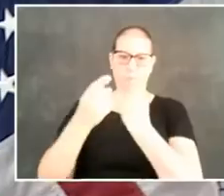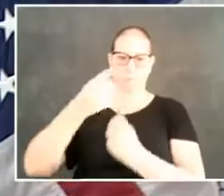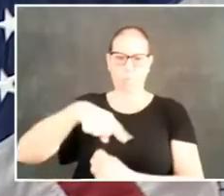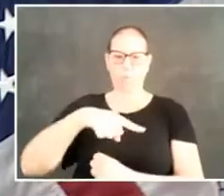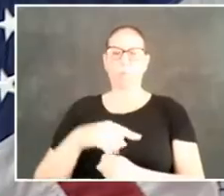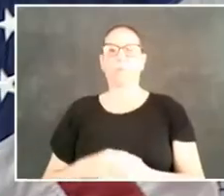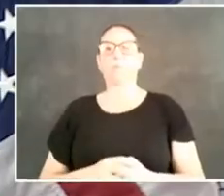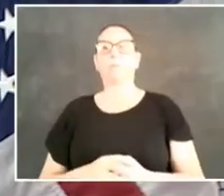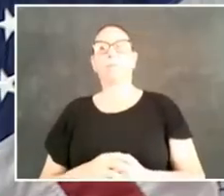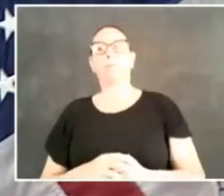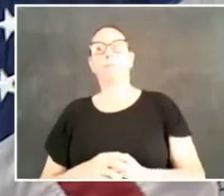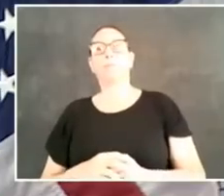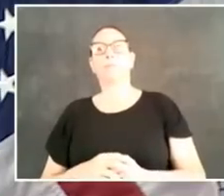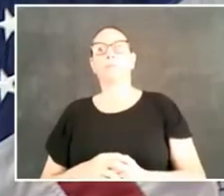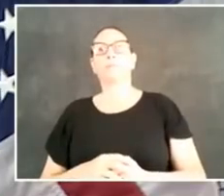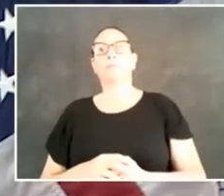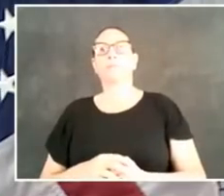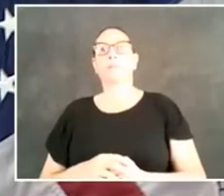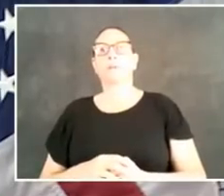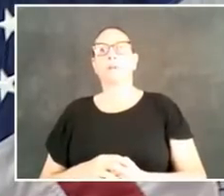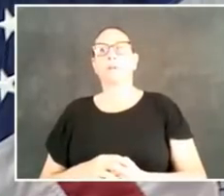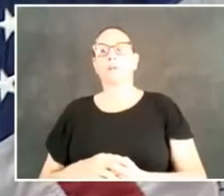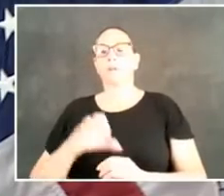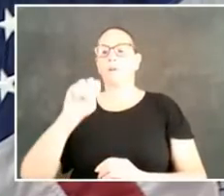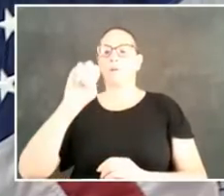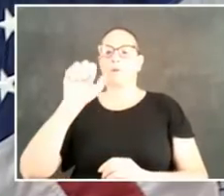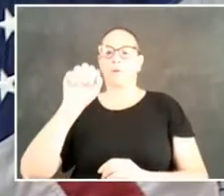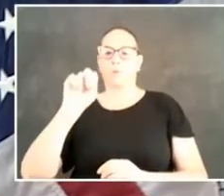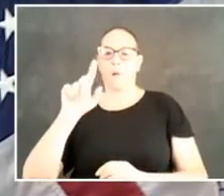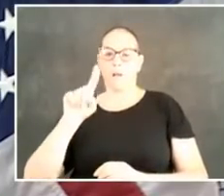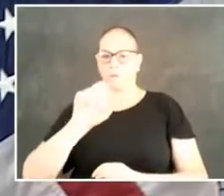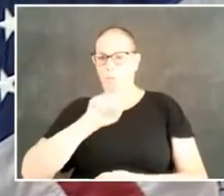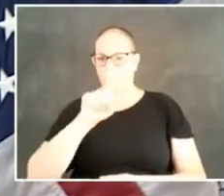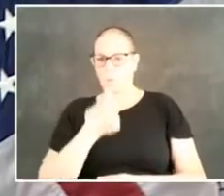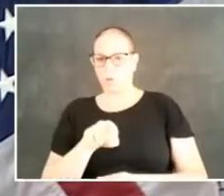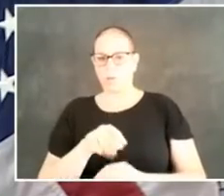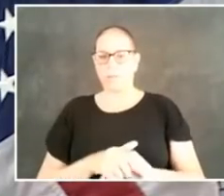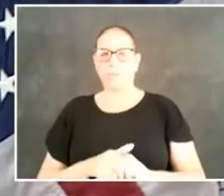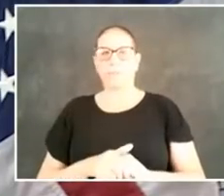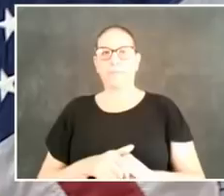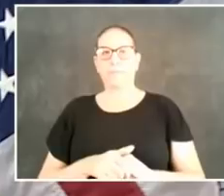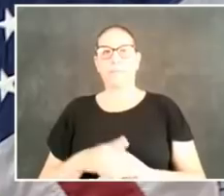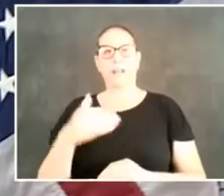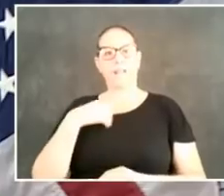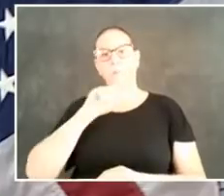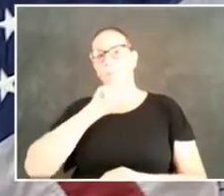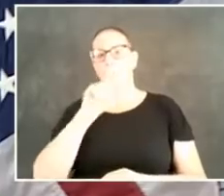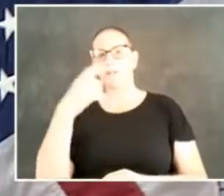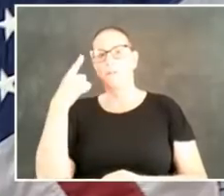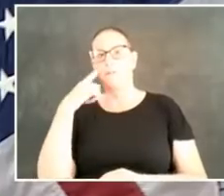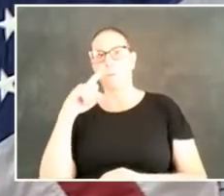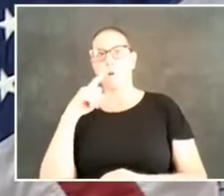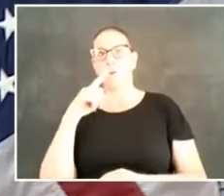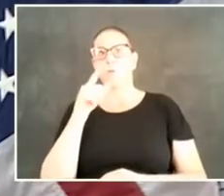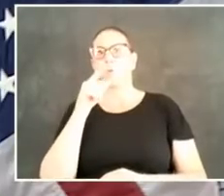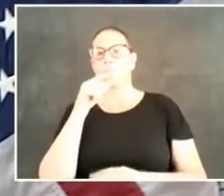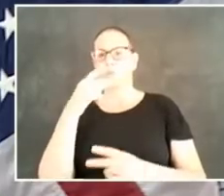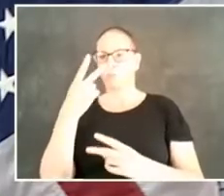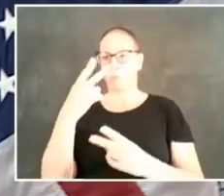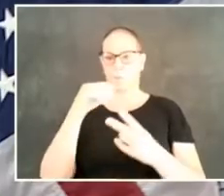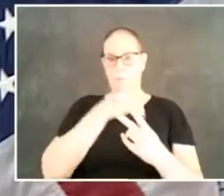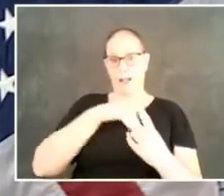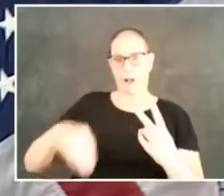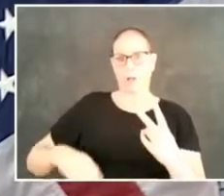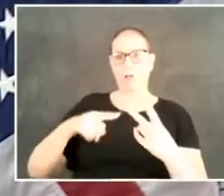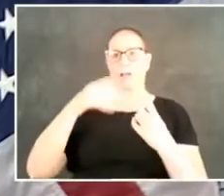Yeah, good morning. A question for both the mayor and Police Commissioner Shea. Can you say how many fines were given out for